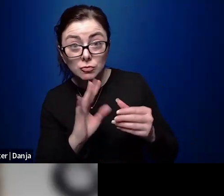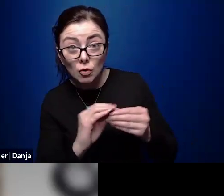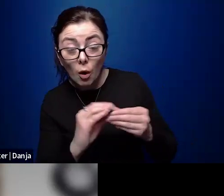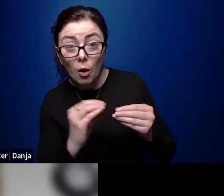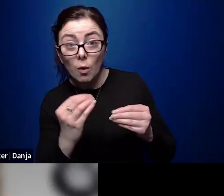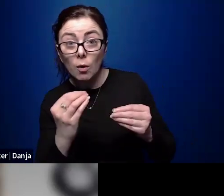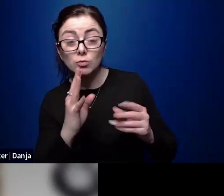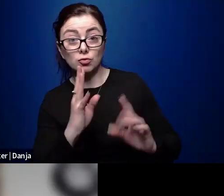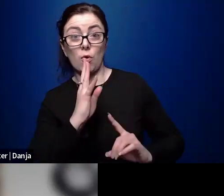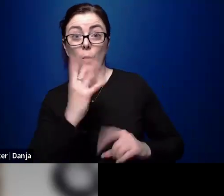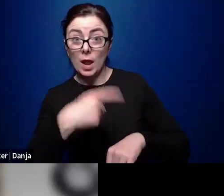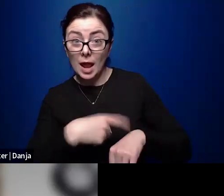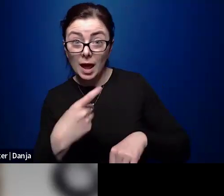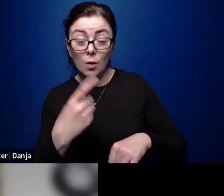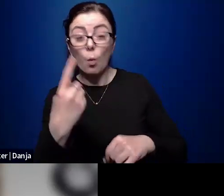independent.